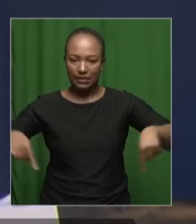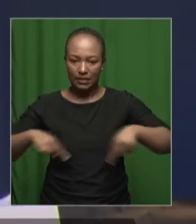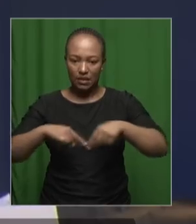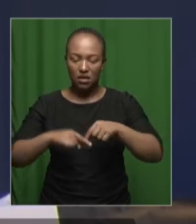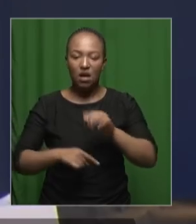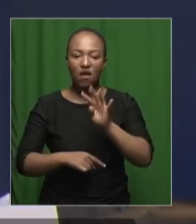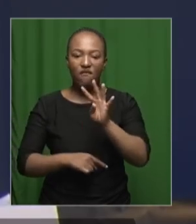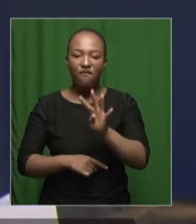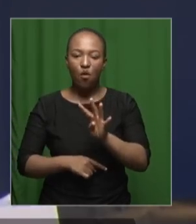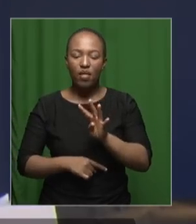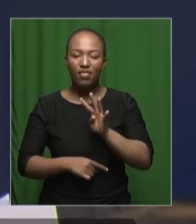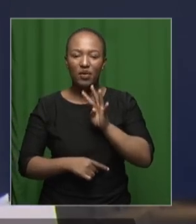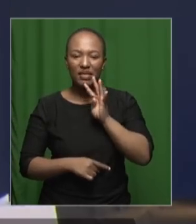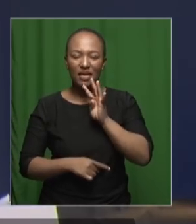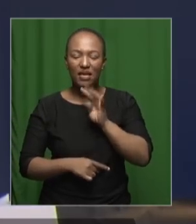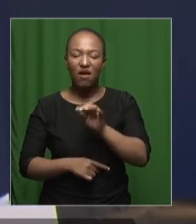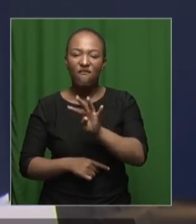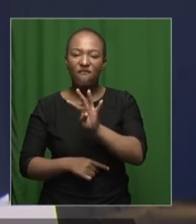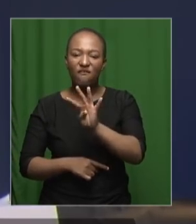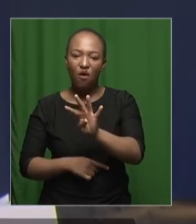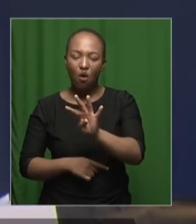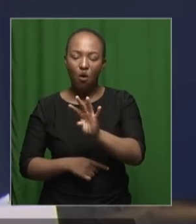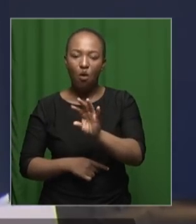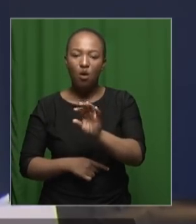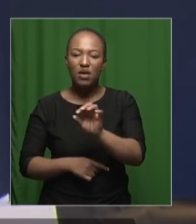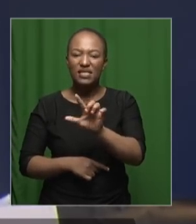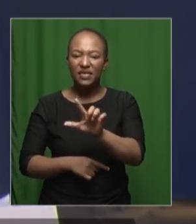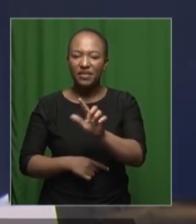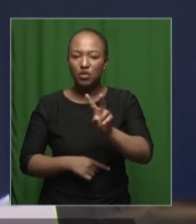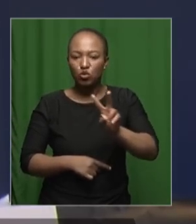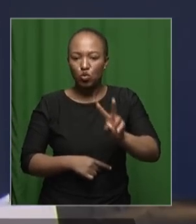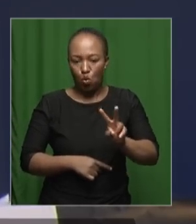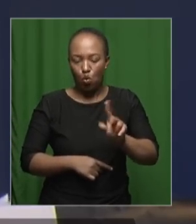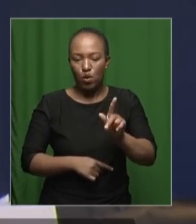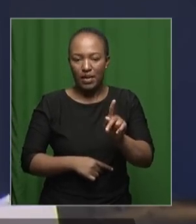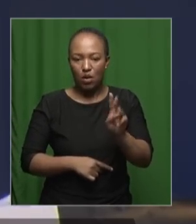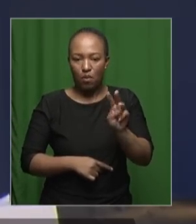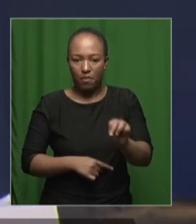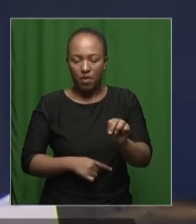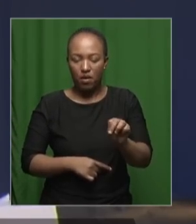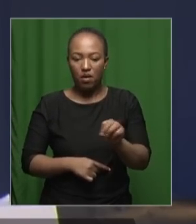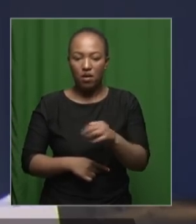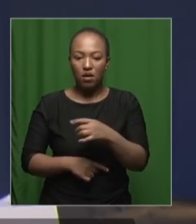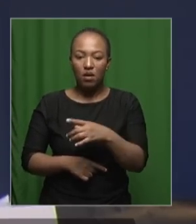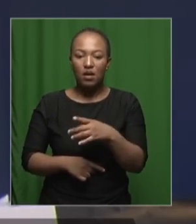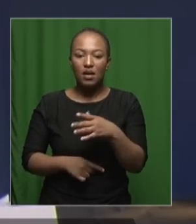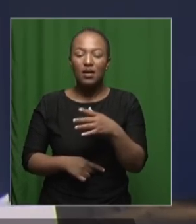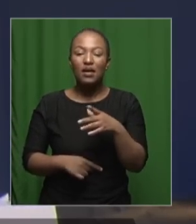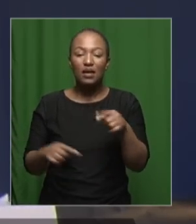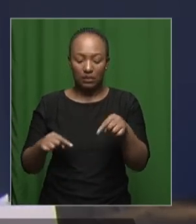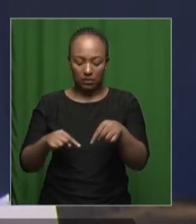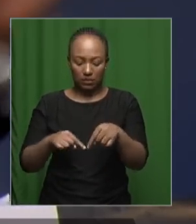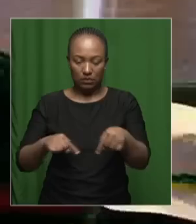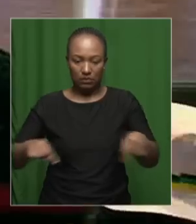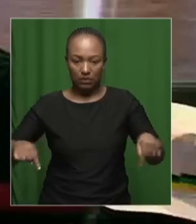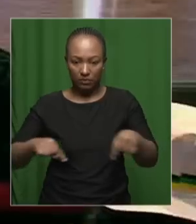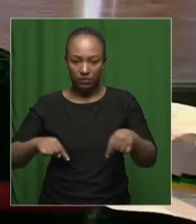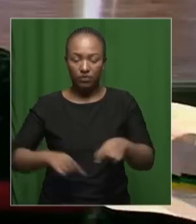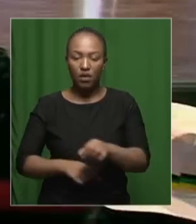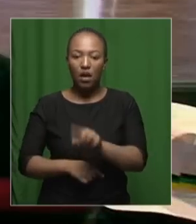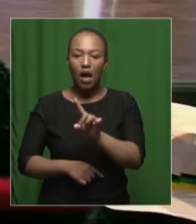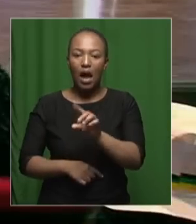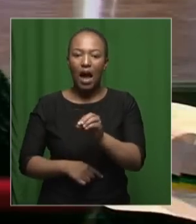4,472 kilometers long. Guyton McKenzie and his team were only on 100 meter strip where they were